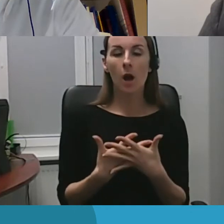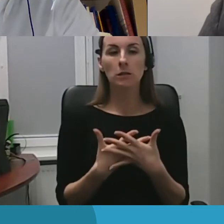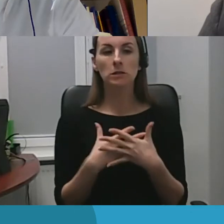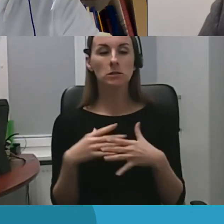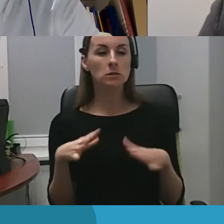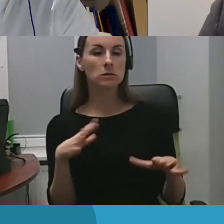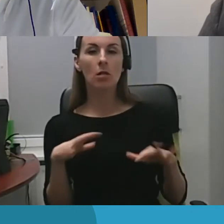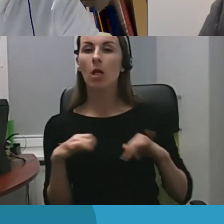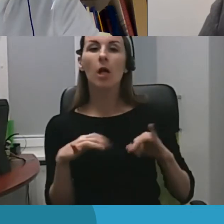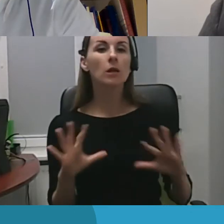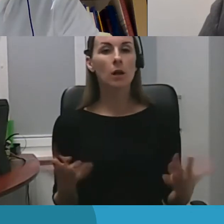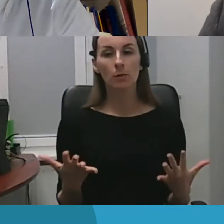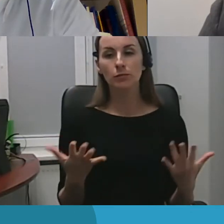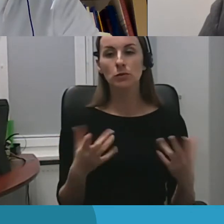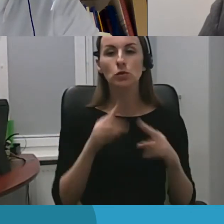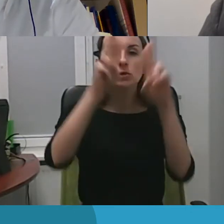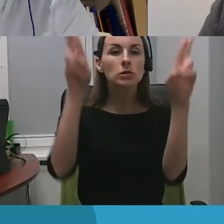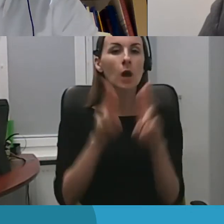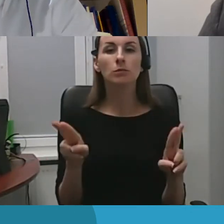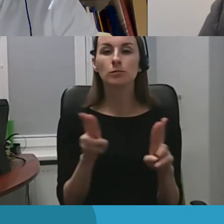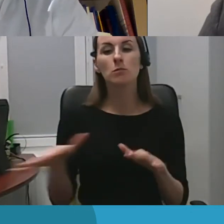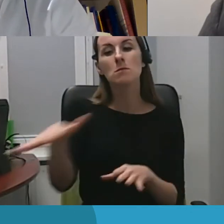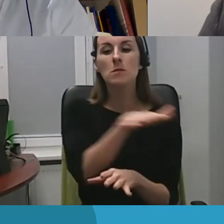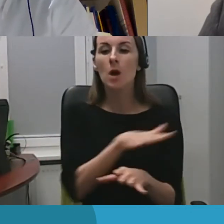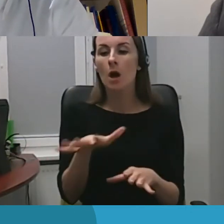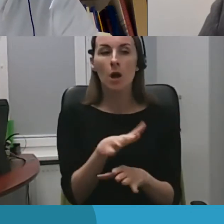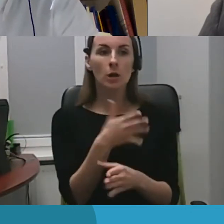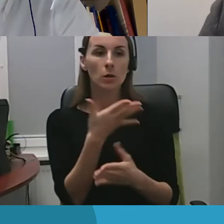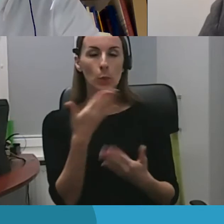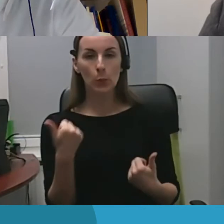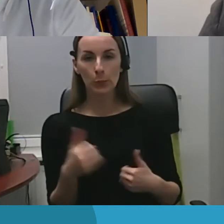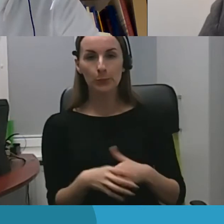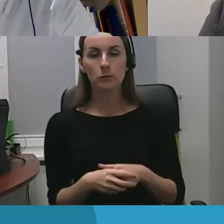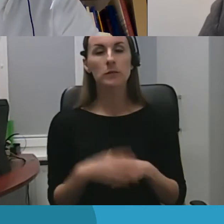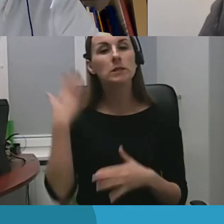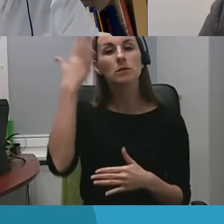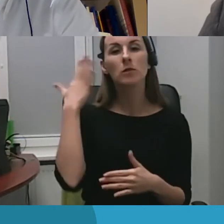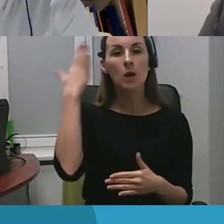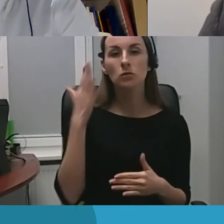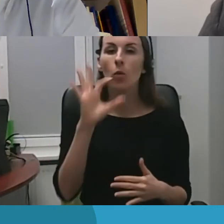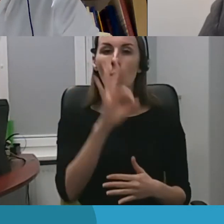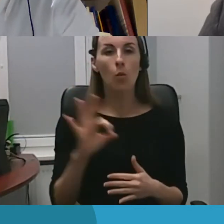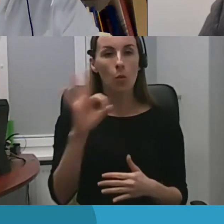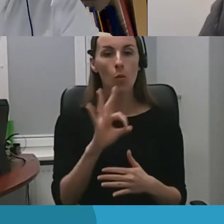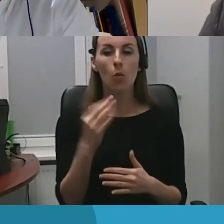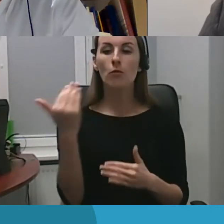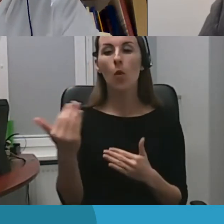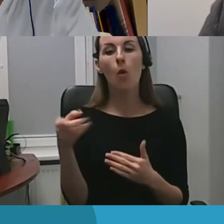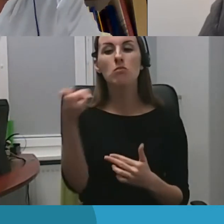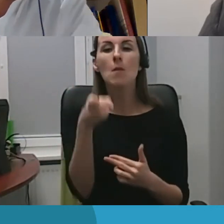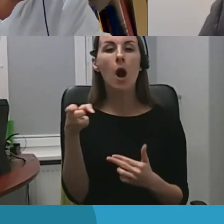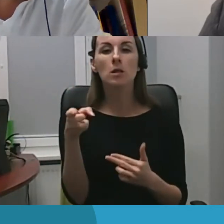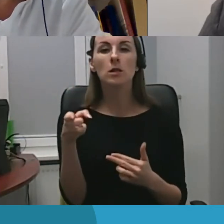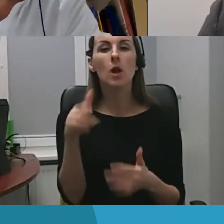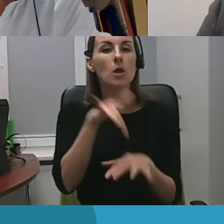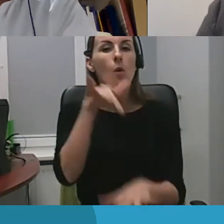I can imagine that being like Belarusian, you might feel that this is still not enough.